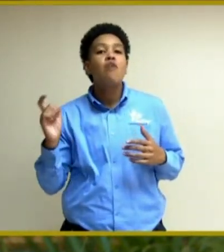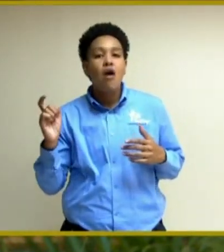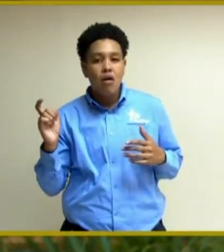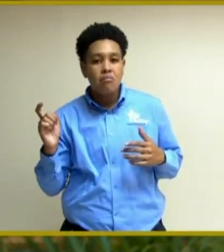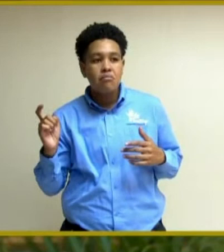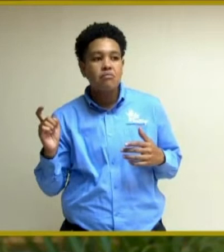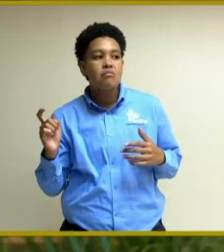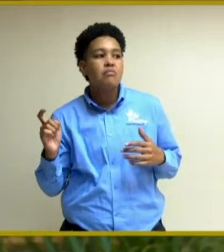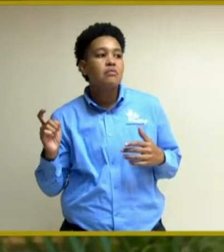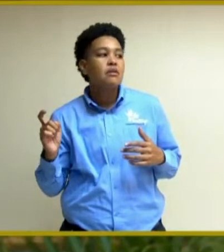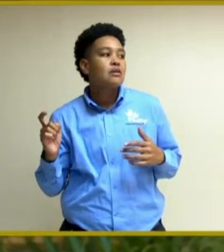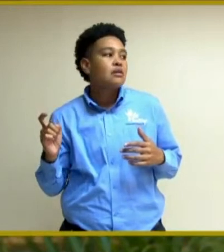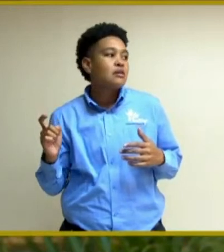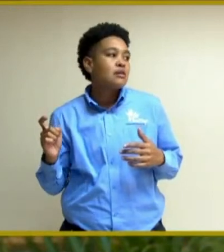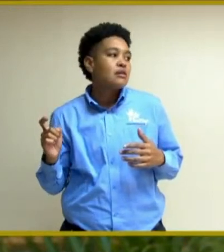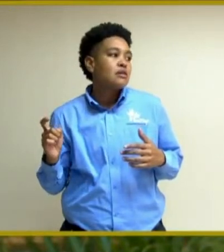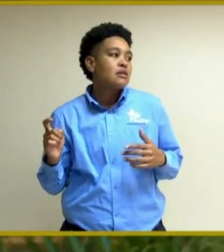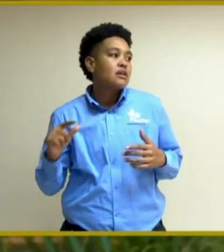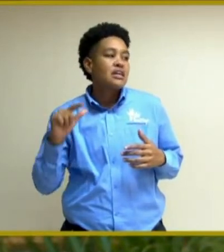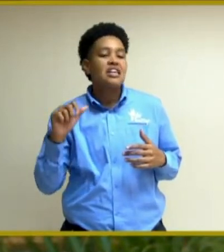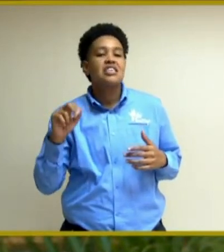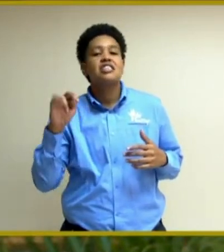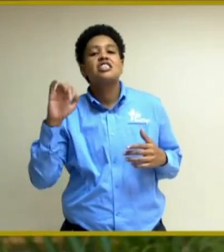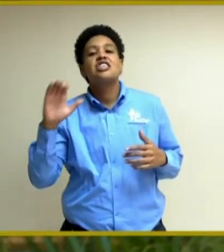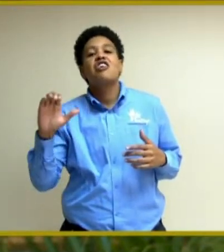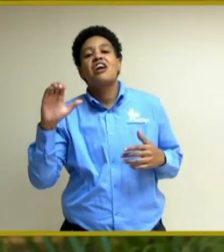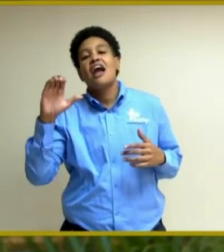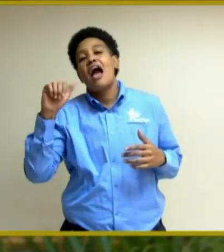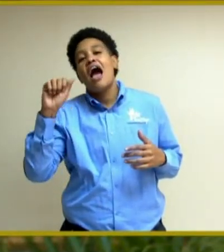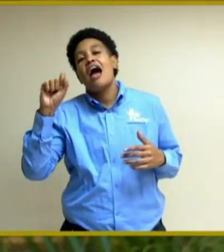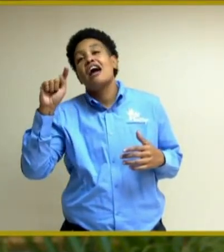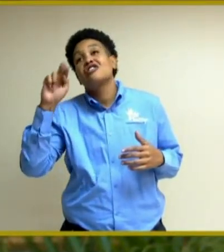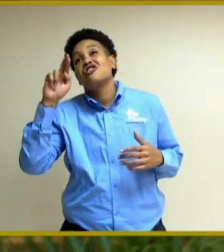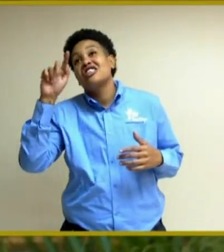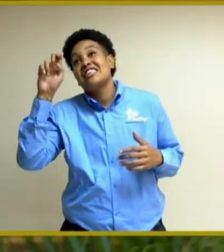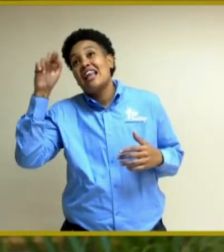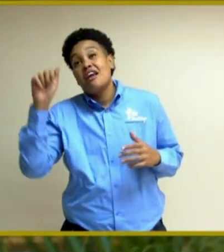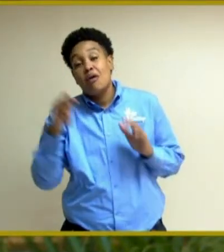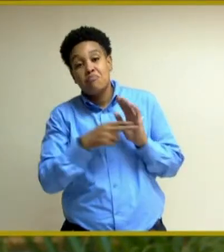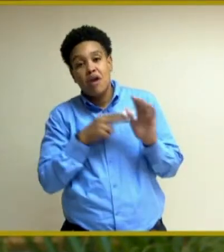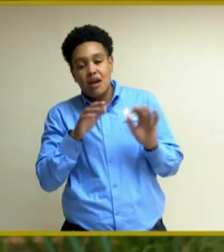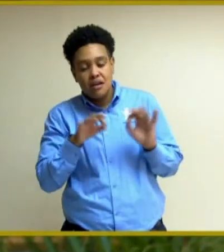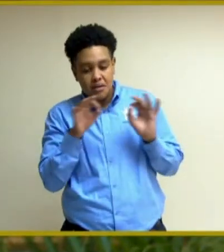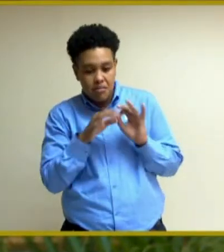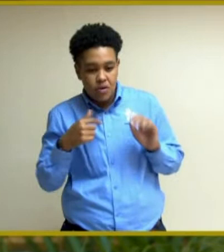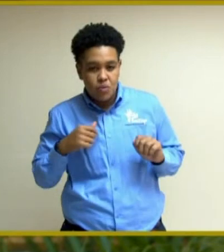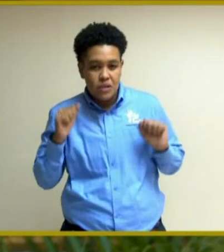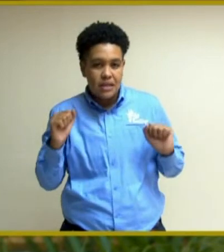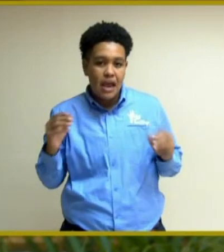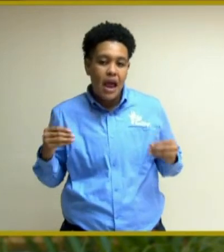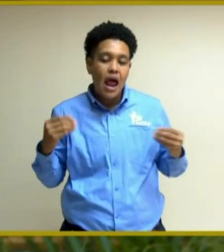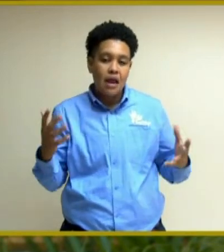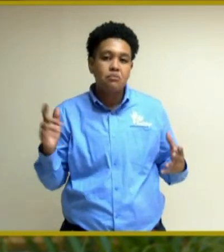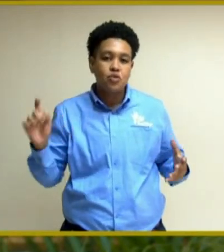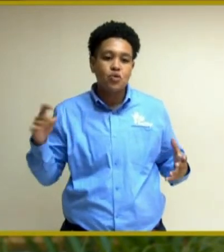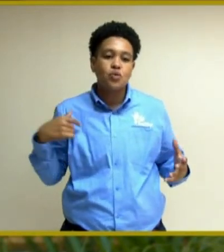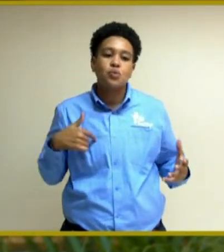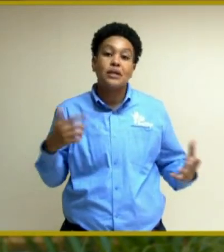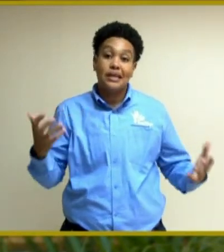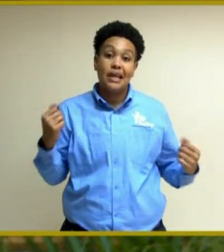from. It is a generic AstraZeneca that is important, and therefore we can administer, should we